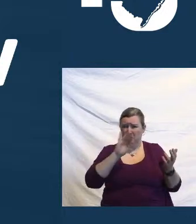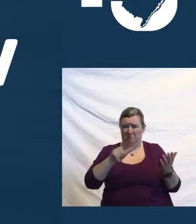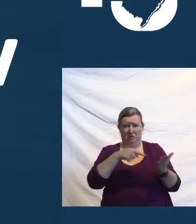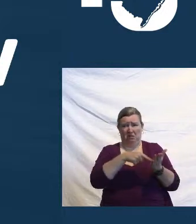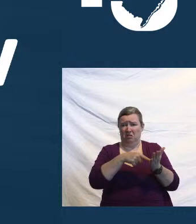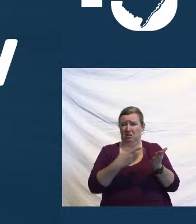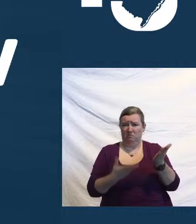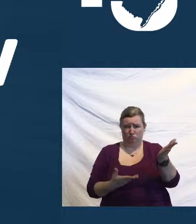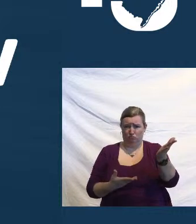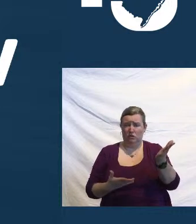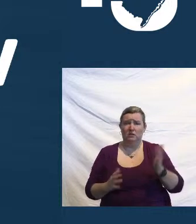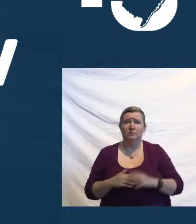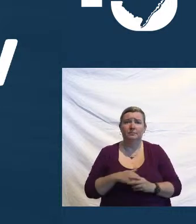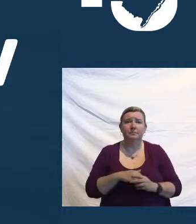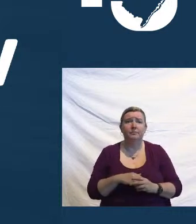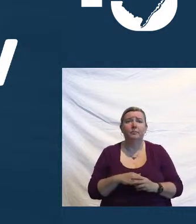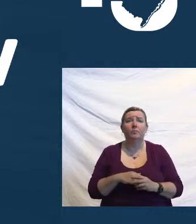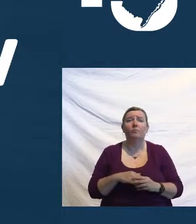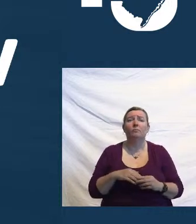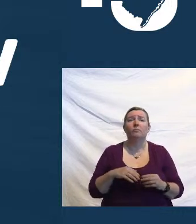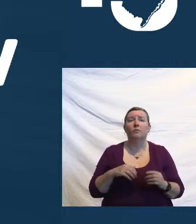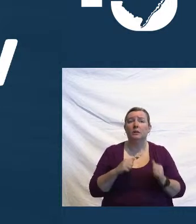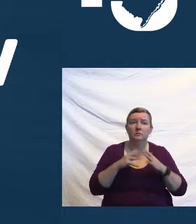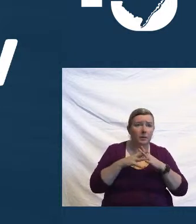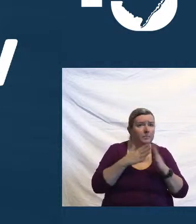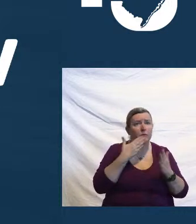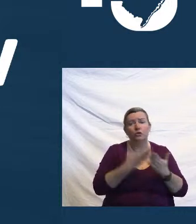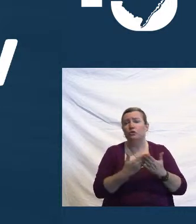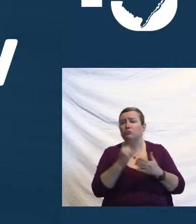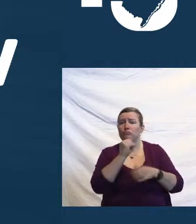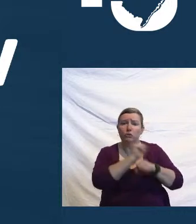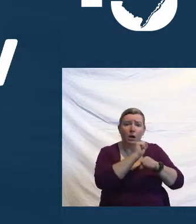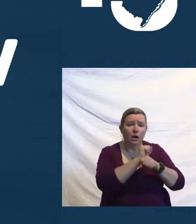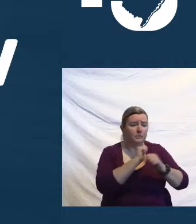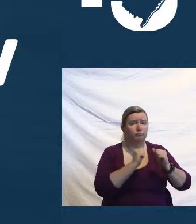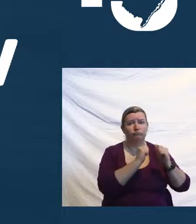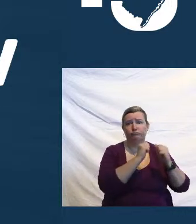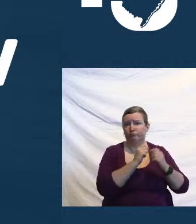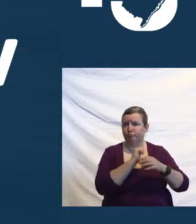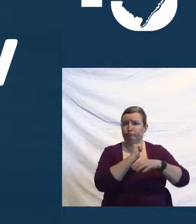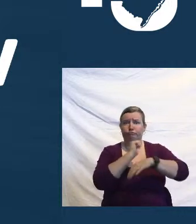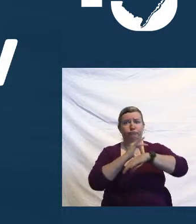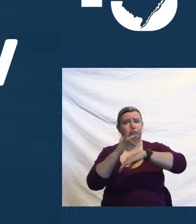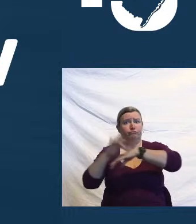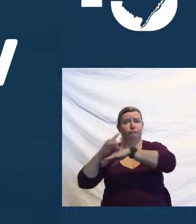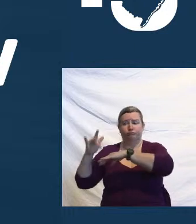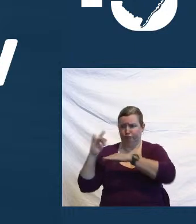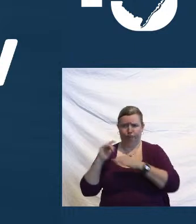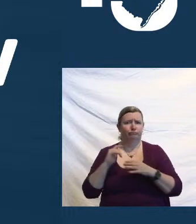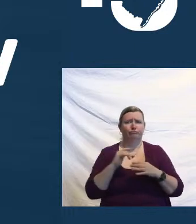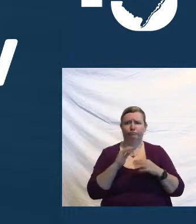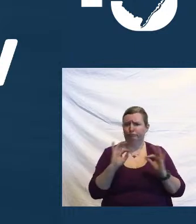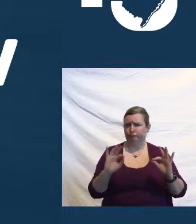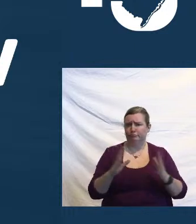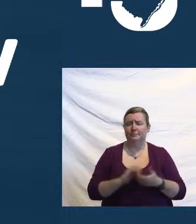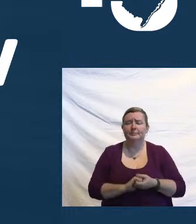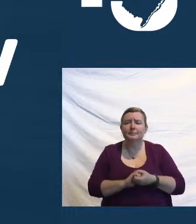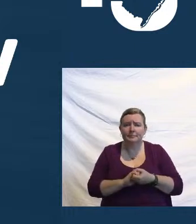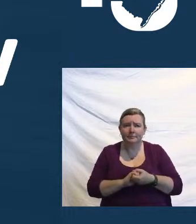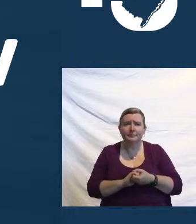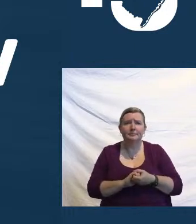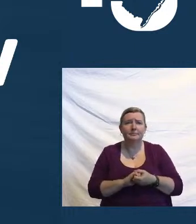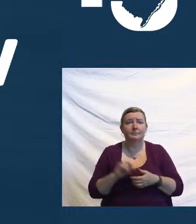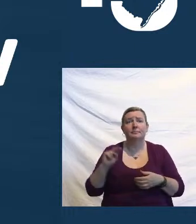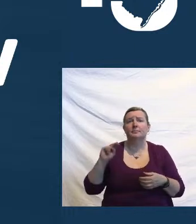good jobs for years to come. And for a state like ours, which relies upon solid infrastructure like few others, this is fuel for